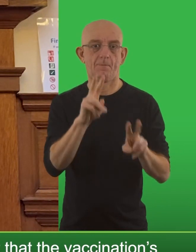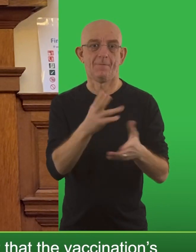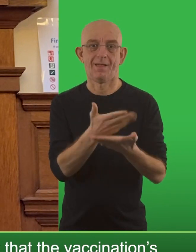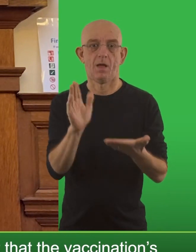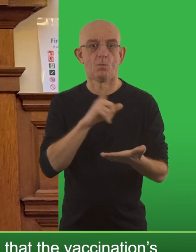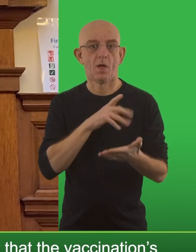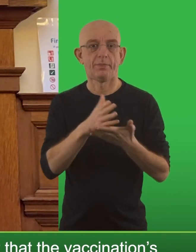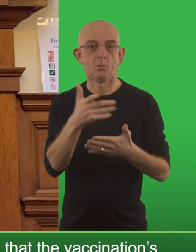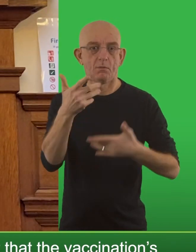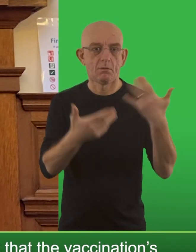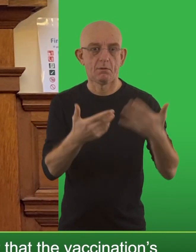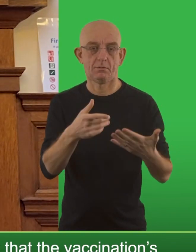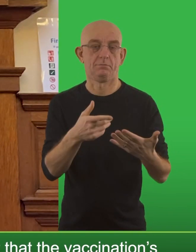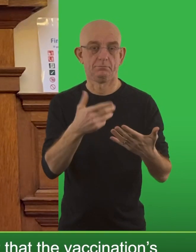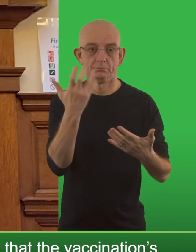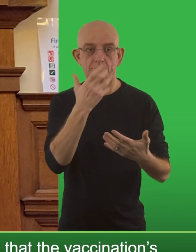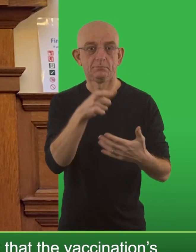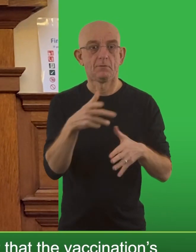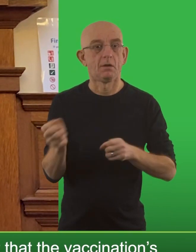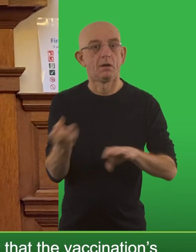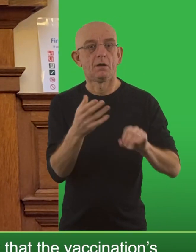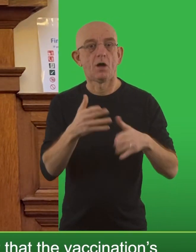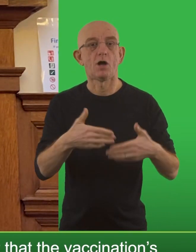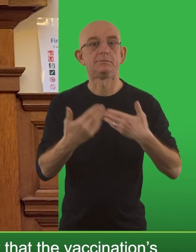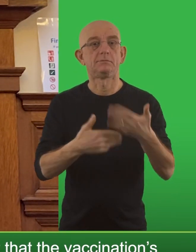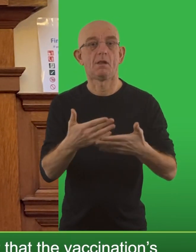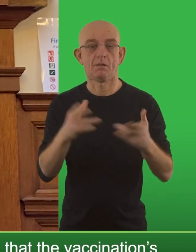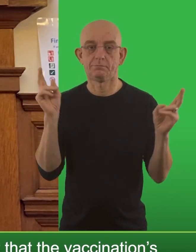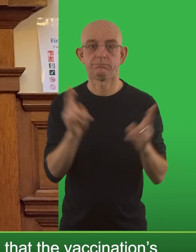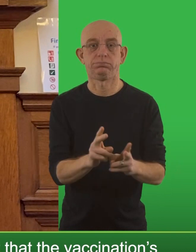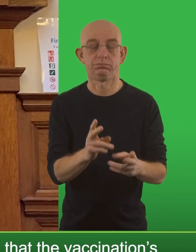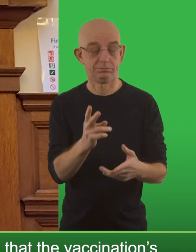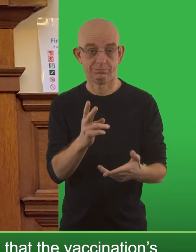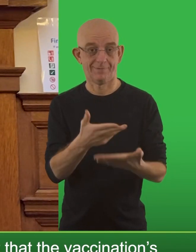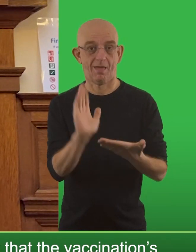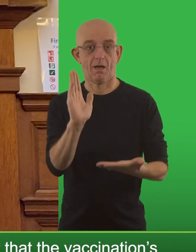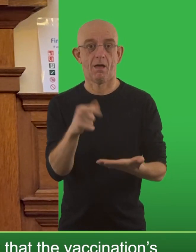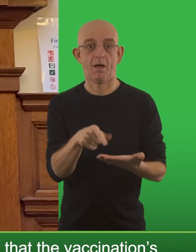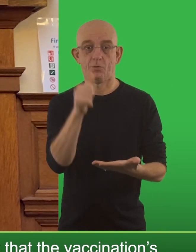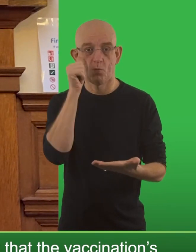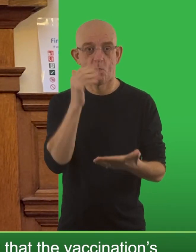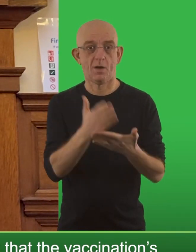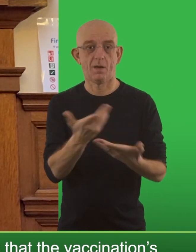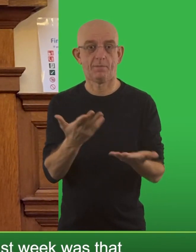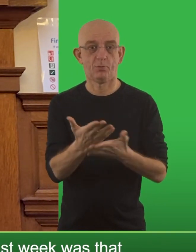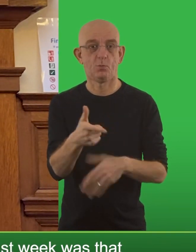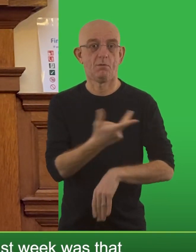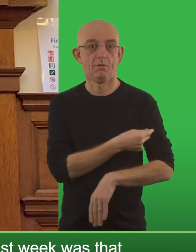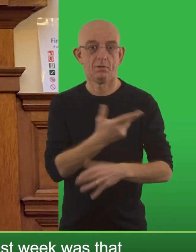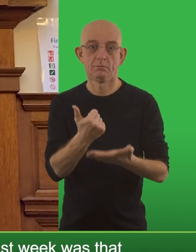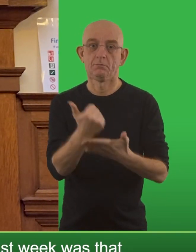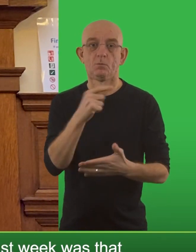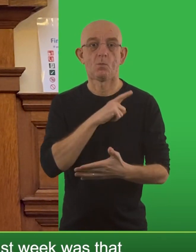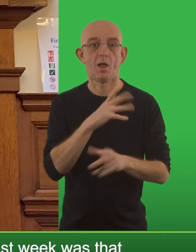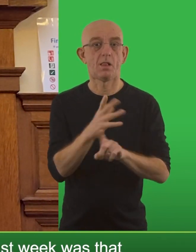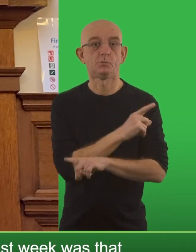that. You can see with the naked eye the impact that the vaccination is having on hospitalisation rates. There's no two ways about that. What